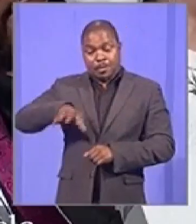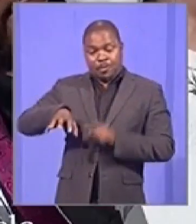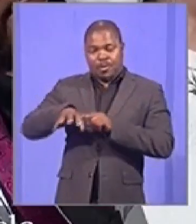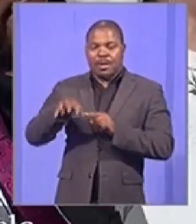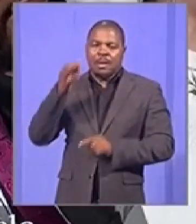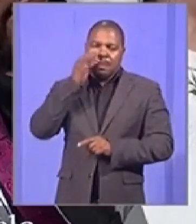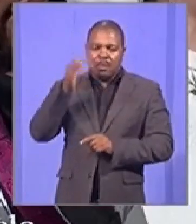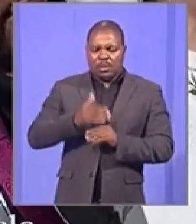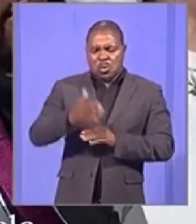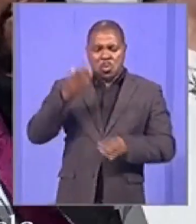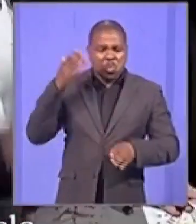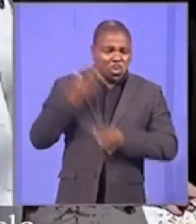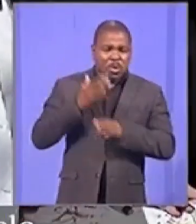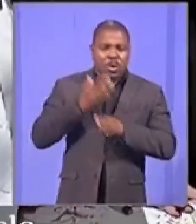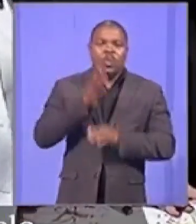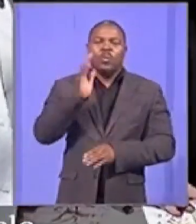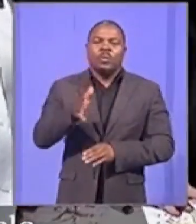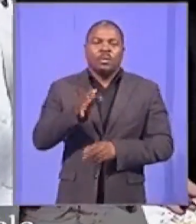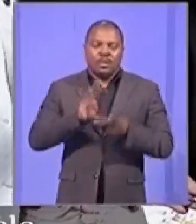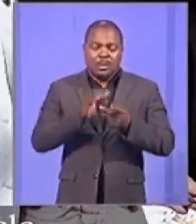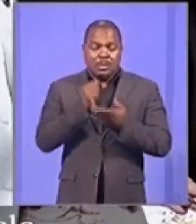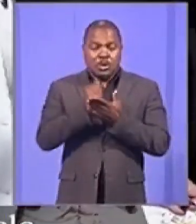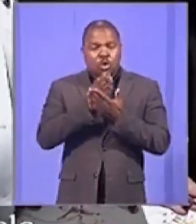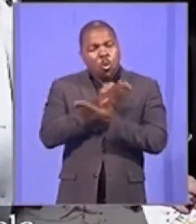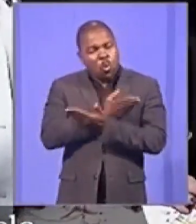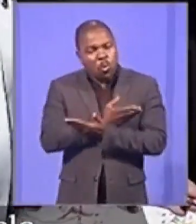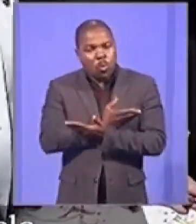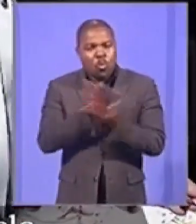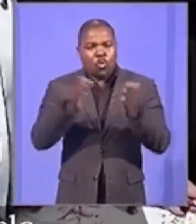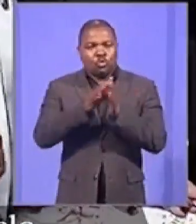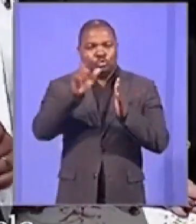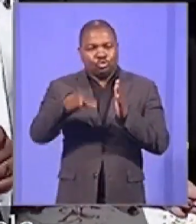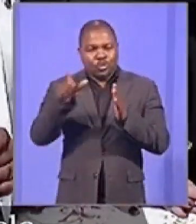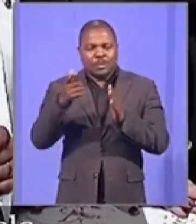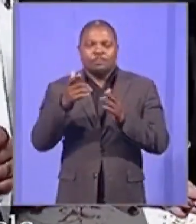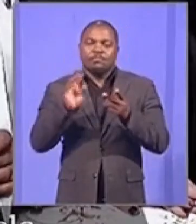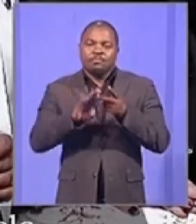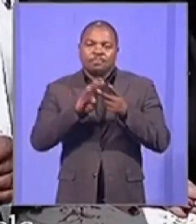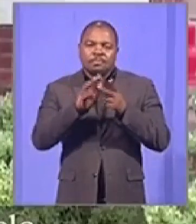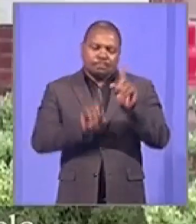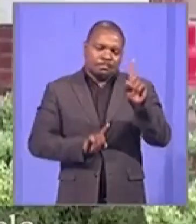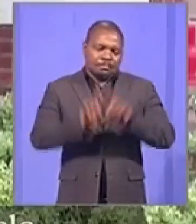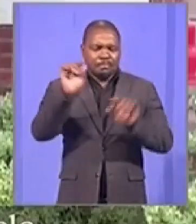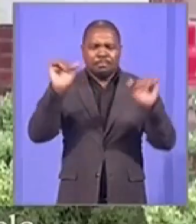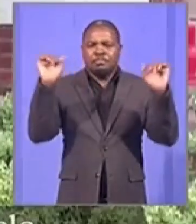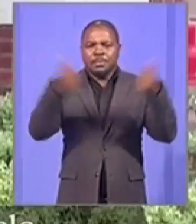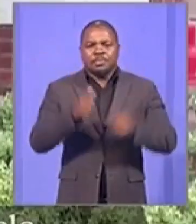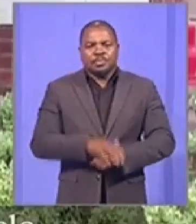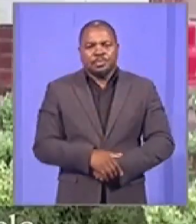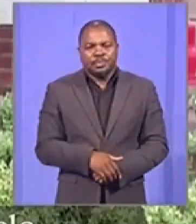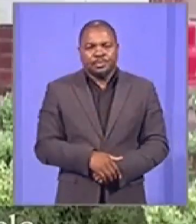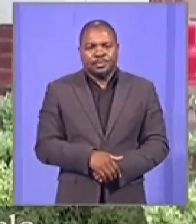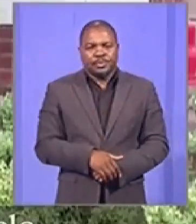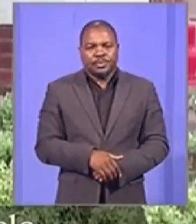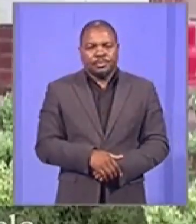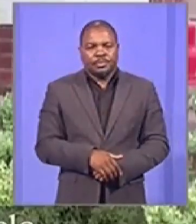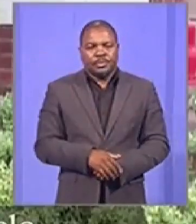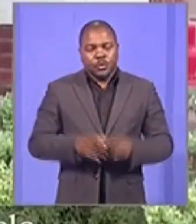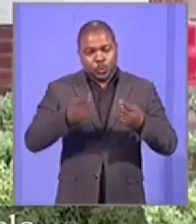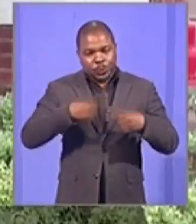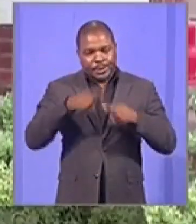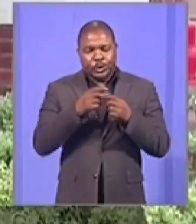tla sebetsa ka thata ho netefatsa hore barutwana bohle ba nehelana ka sephetho sa boemo bo hodimo. Re kgonne ho beha